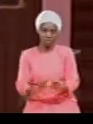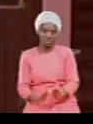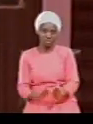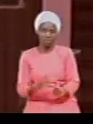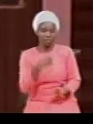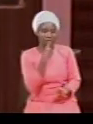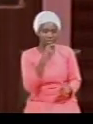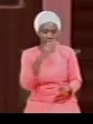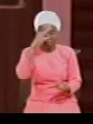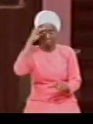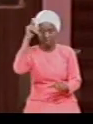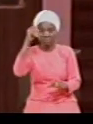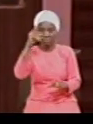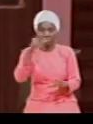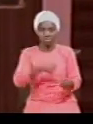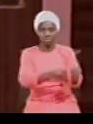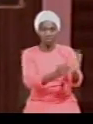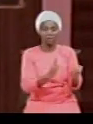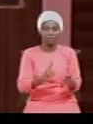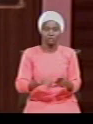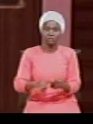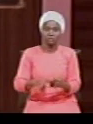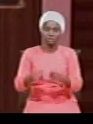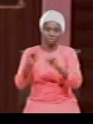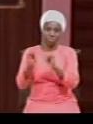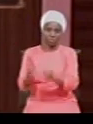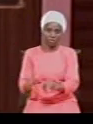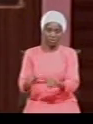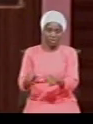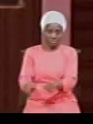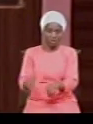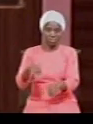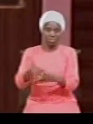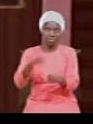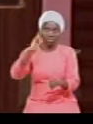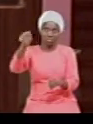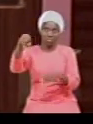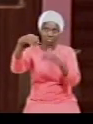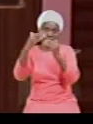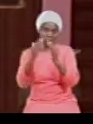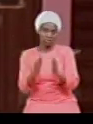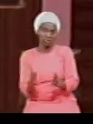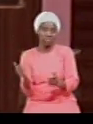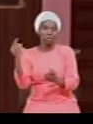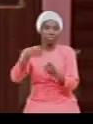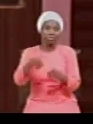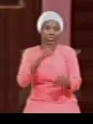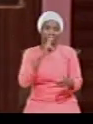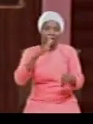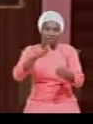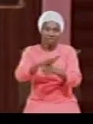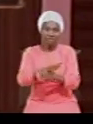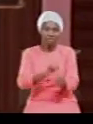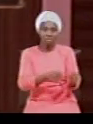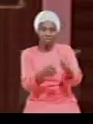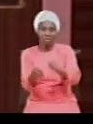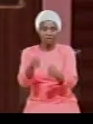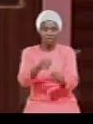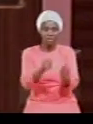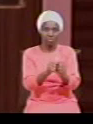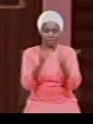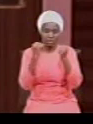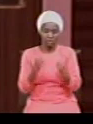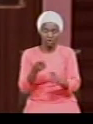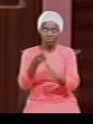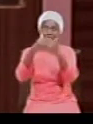tarry in Jerusalem until they were endued with power from on high. The day